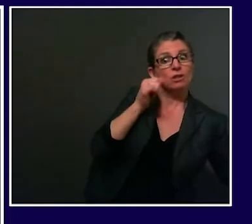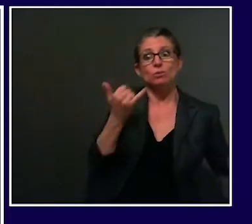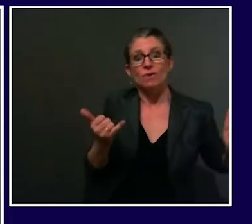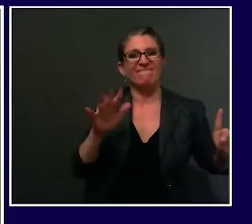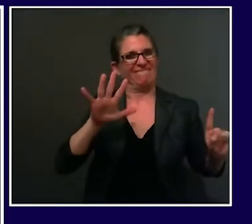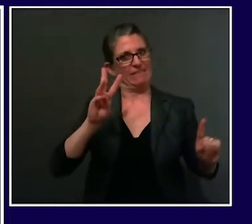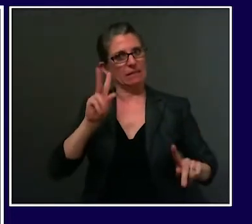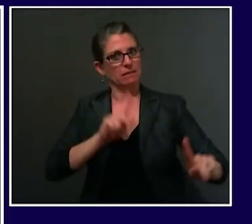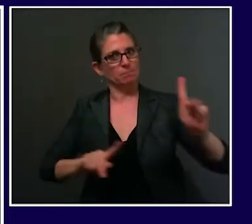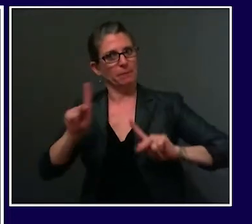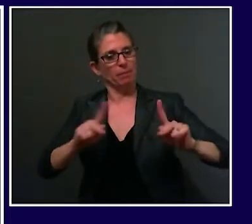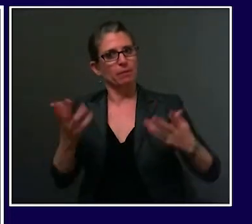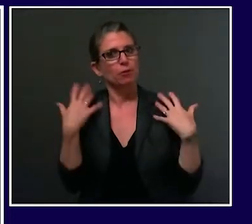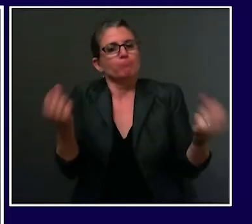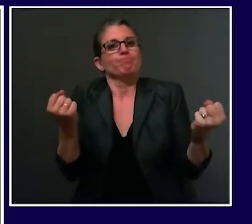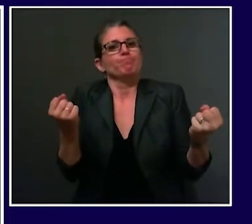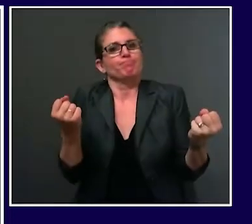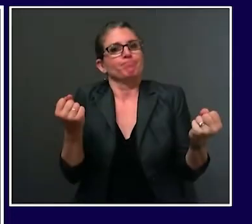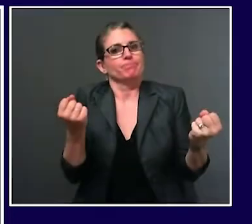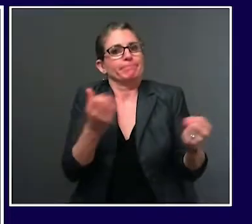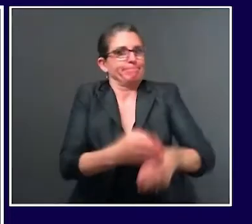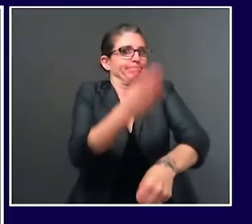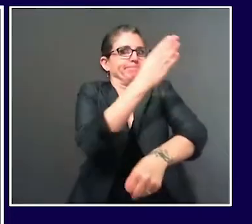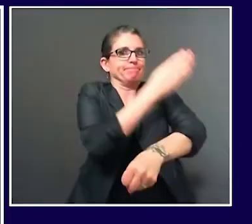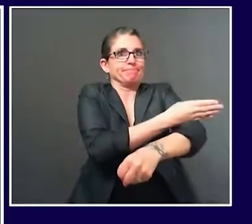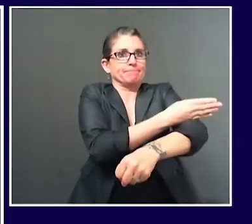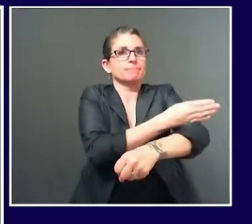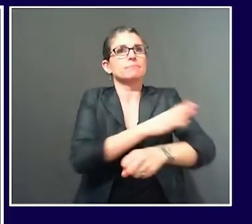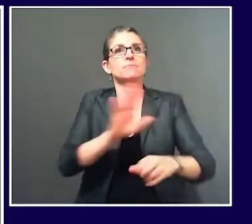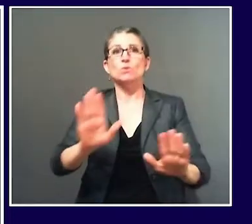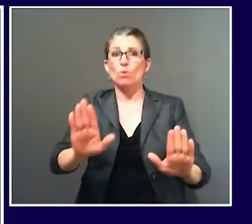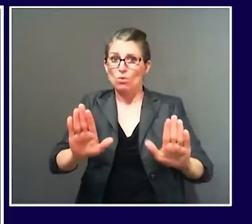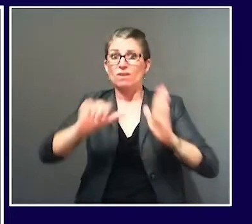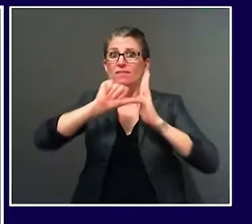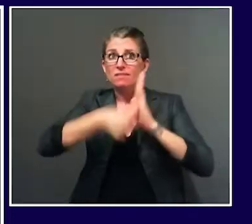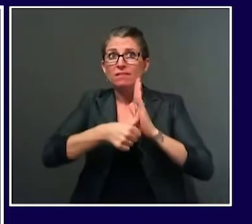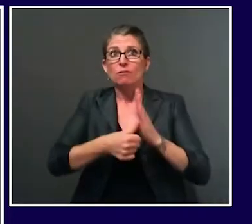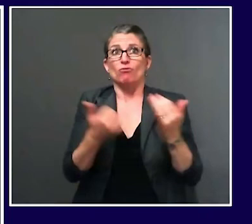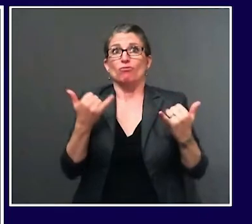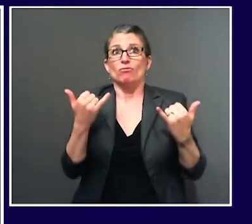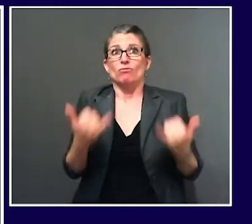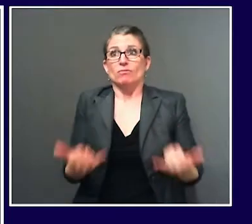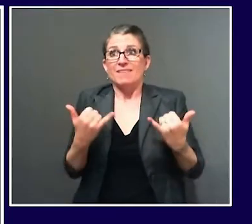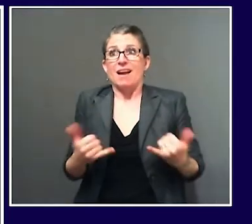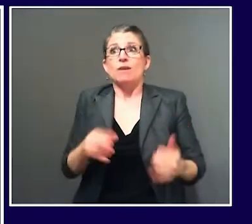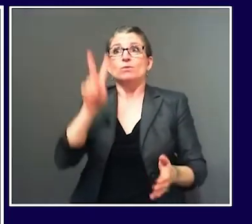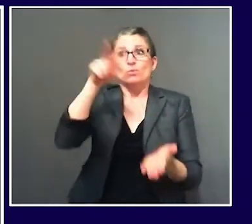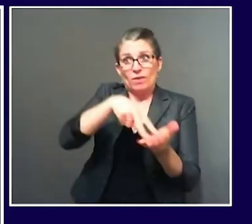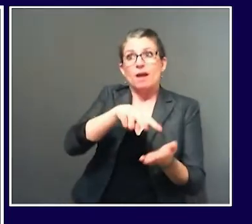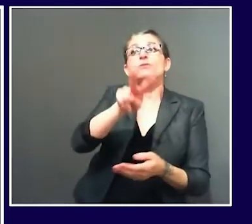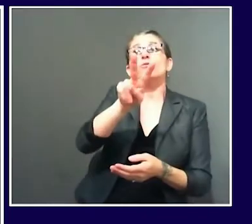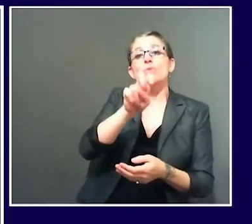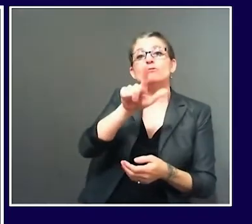our 2,226 cases, 523 are among healthcare